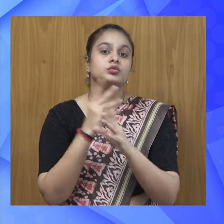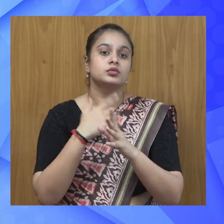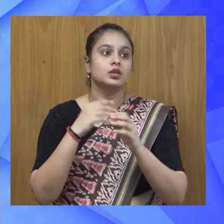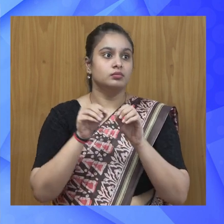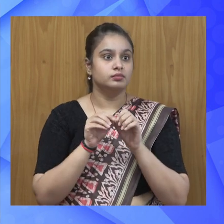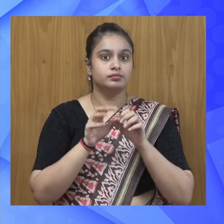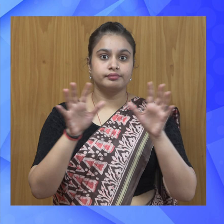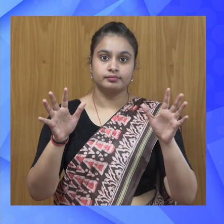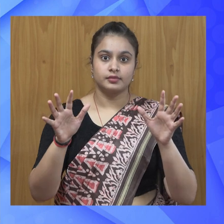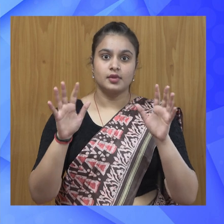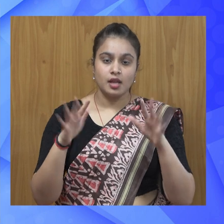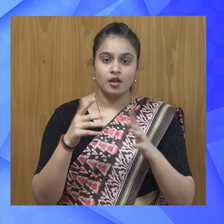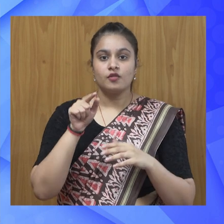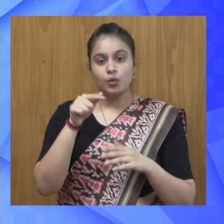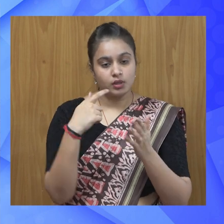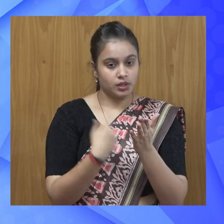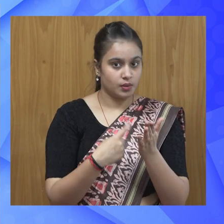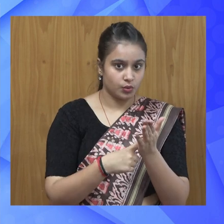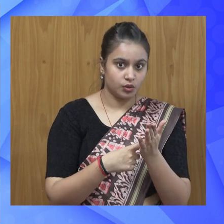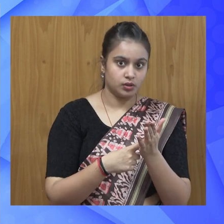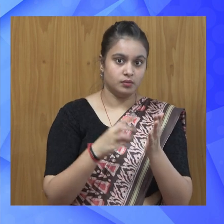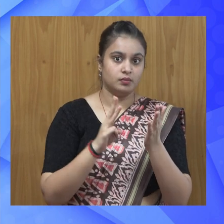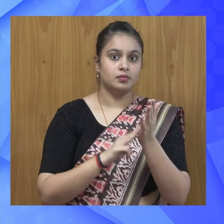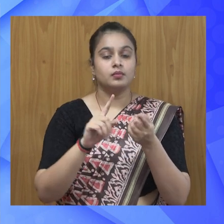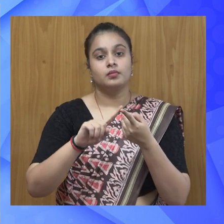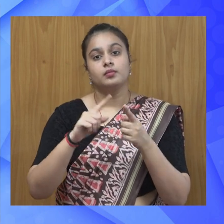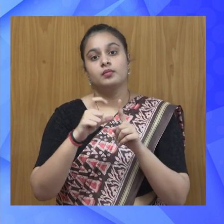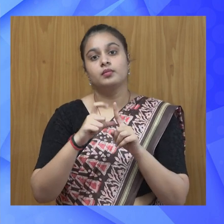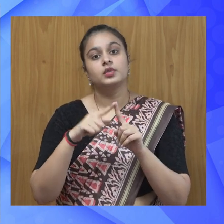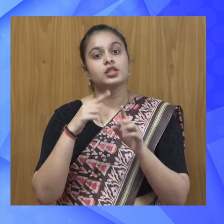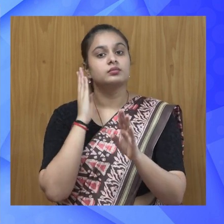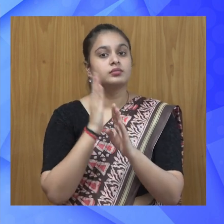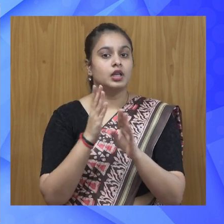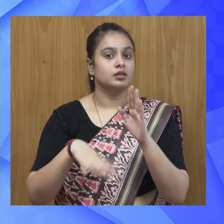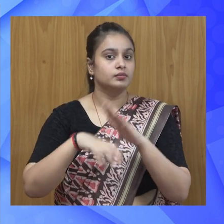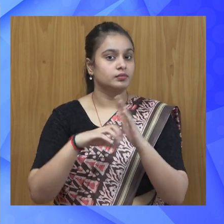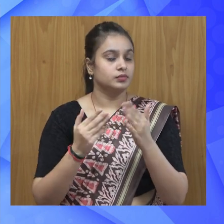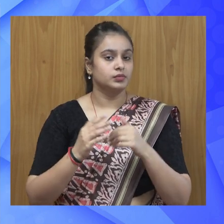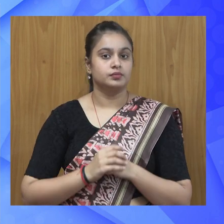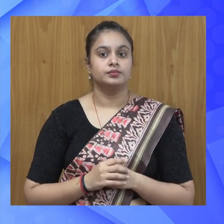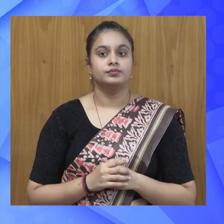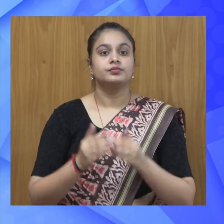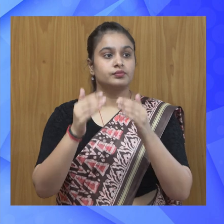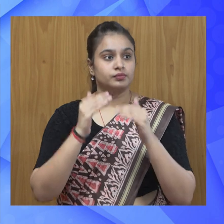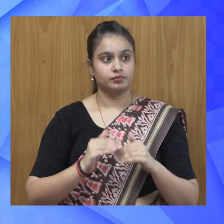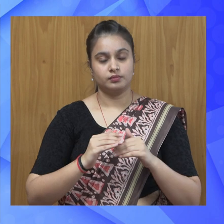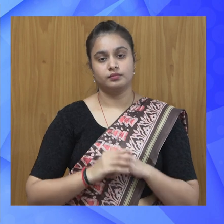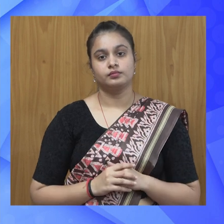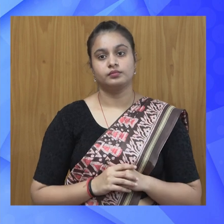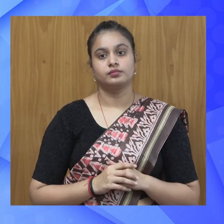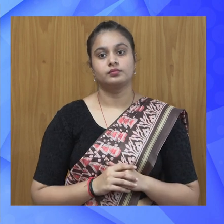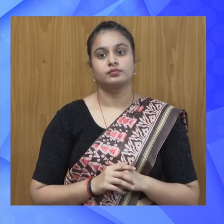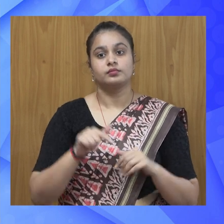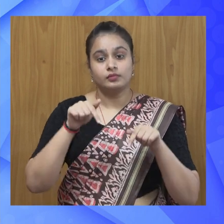list where about which you can report on these media yourself directly. And next I will tell you next. Now